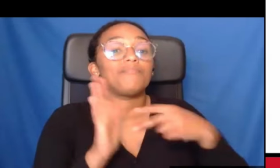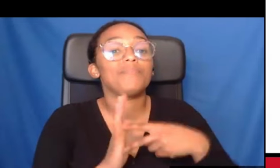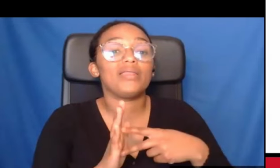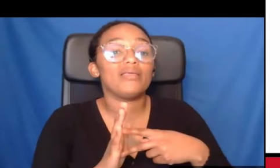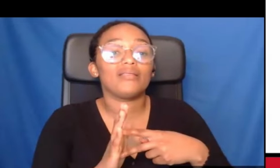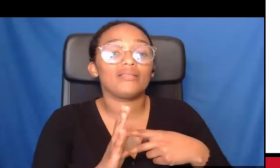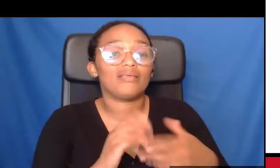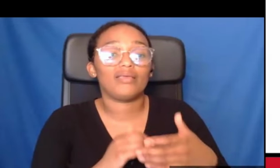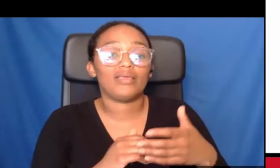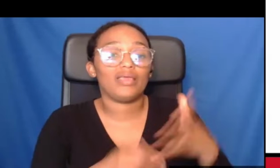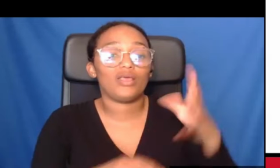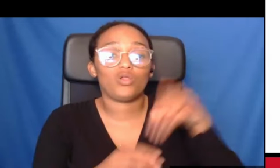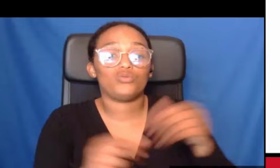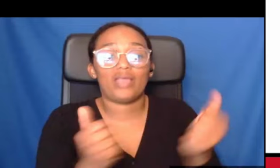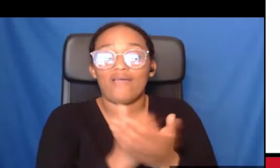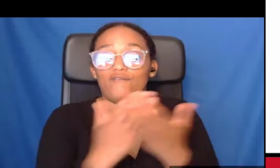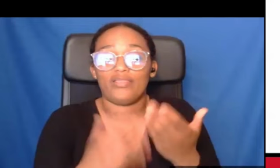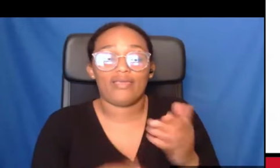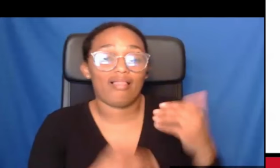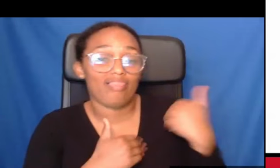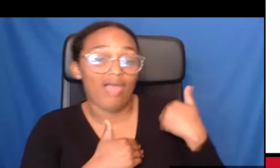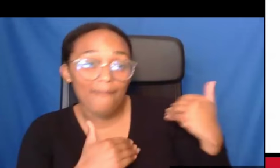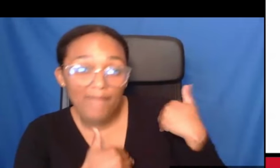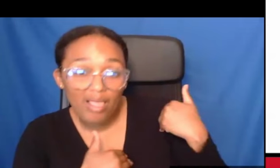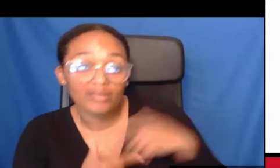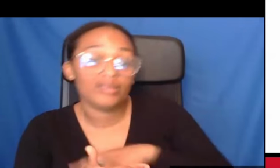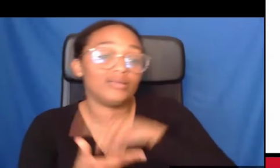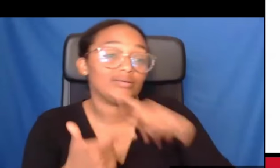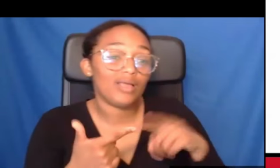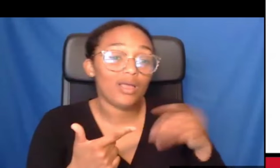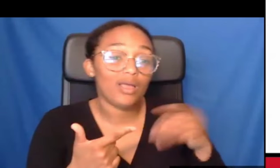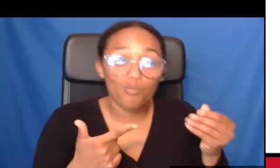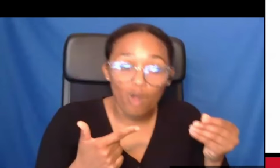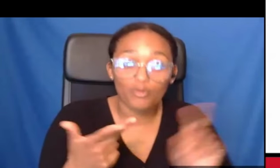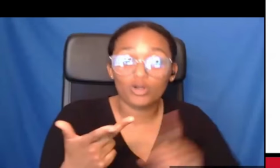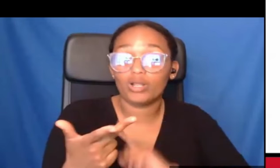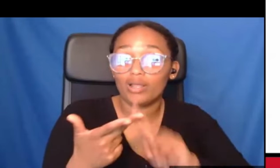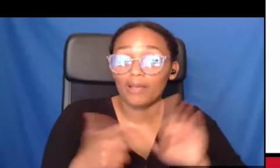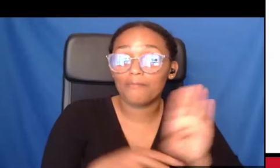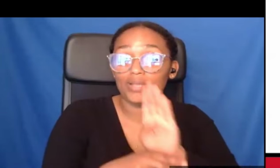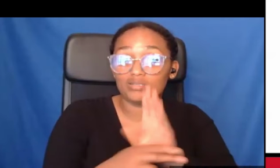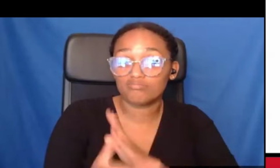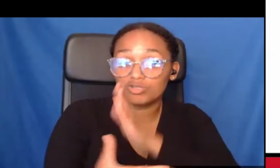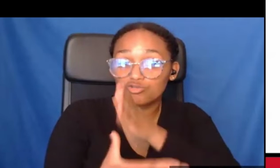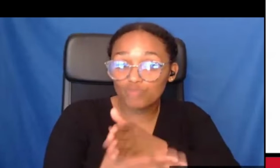business interruption, continuation insurance, and crime coverage.